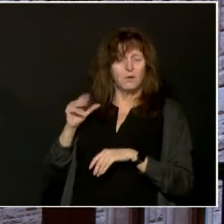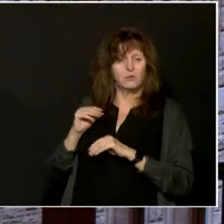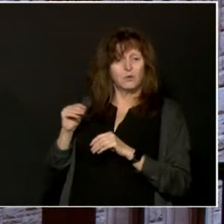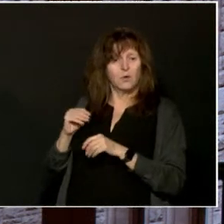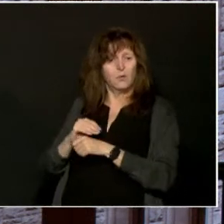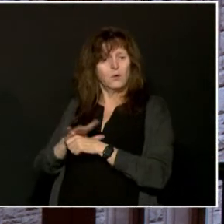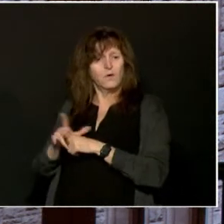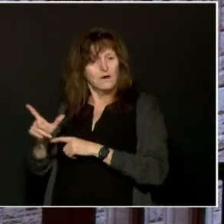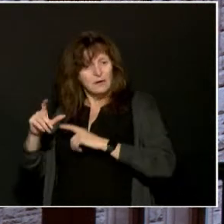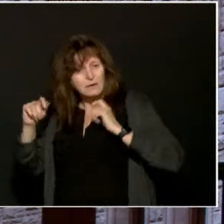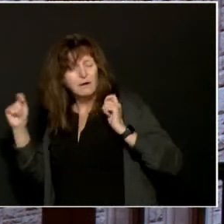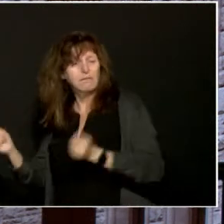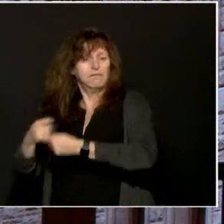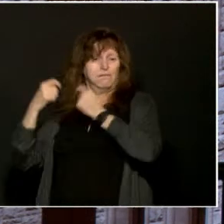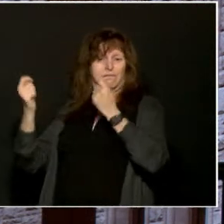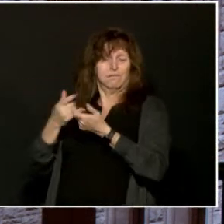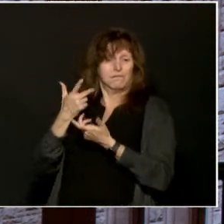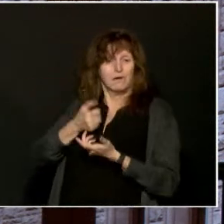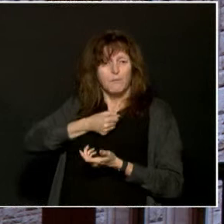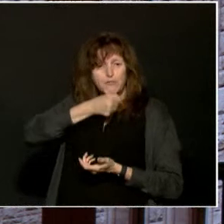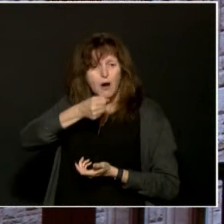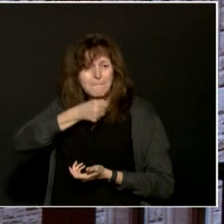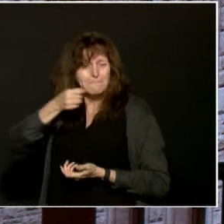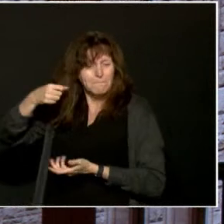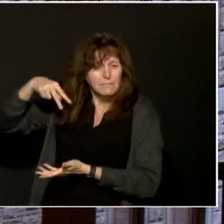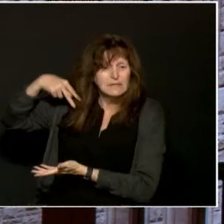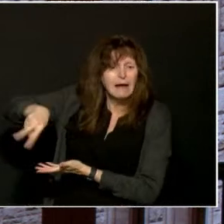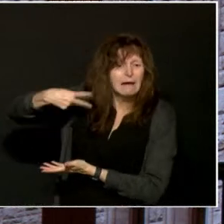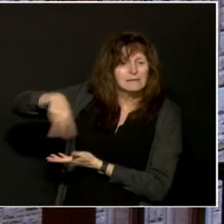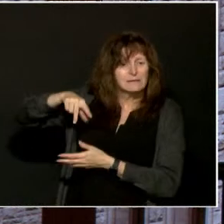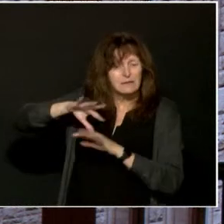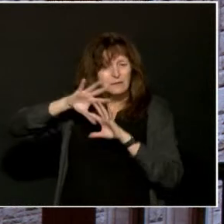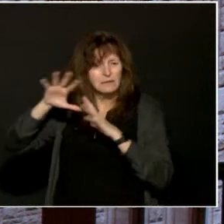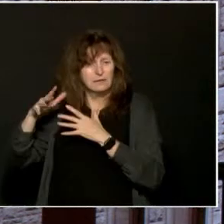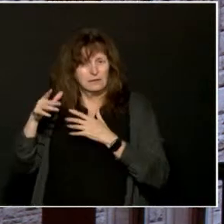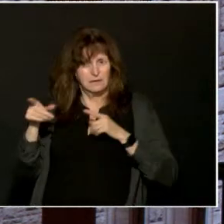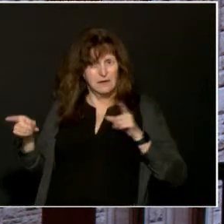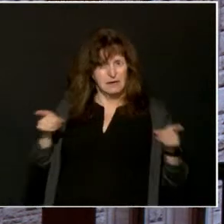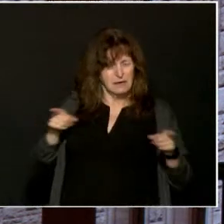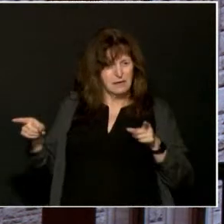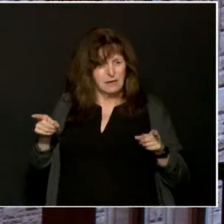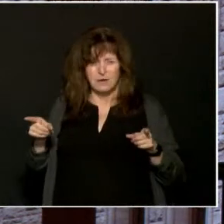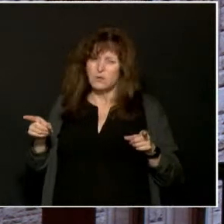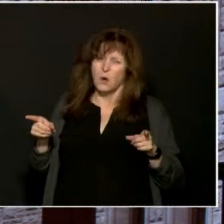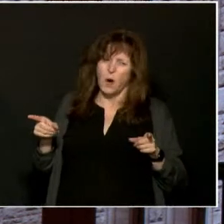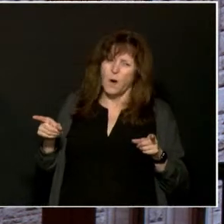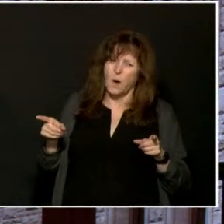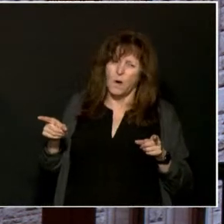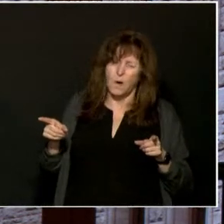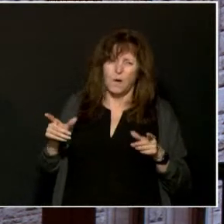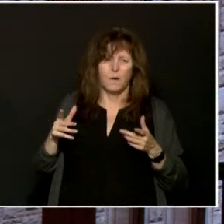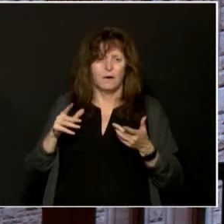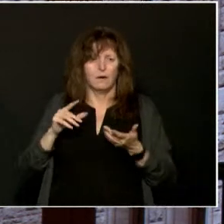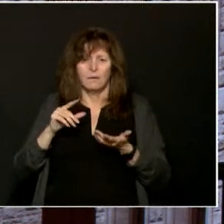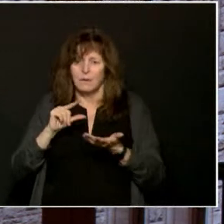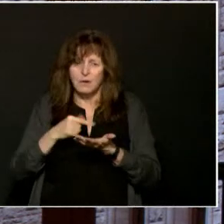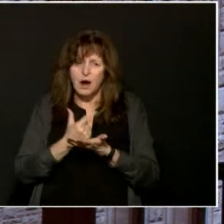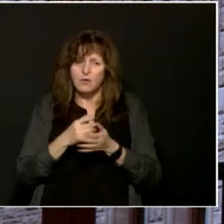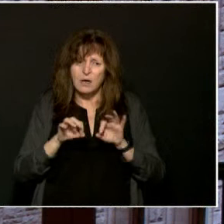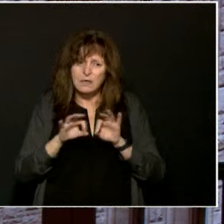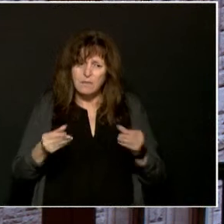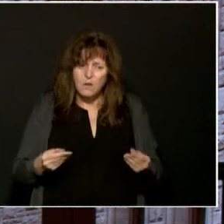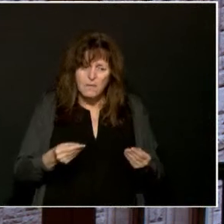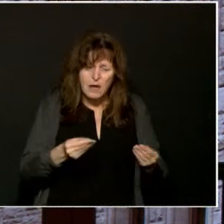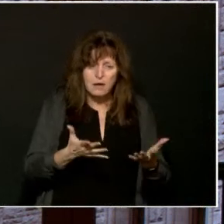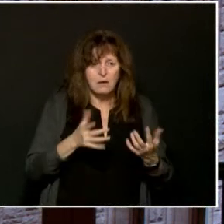proms and different celebratory events. This would be more of a diploma or a completion time with more restrictions around distancing and masking